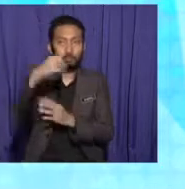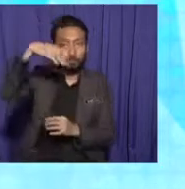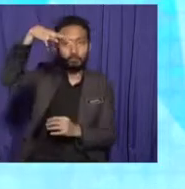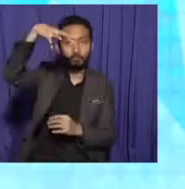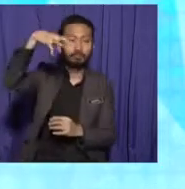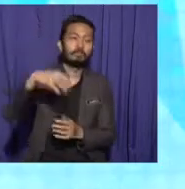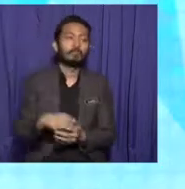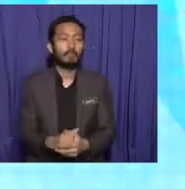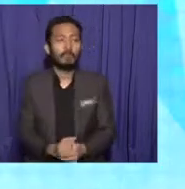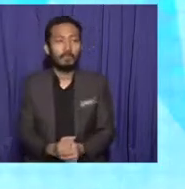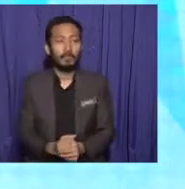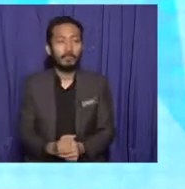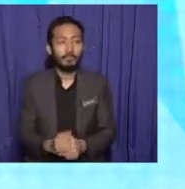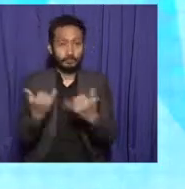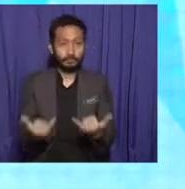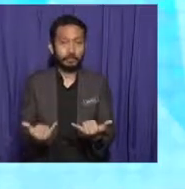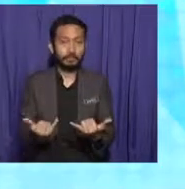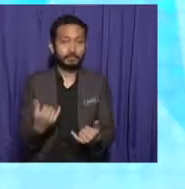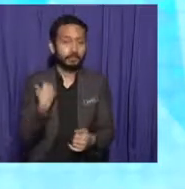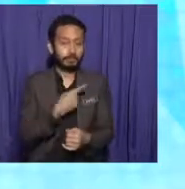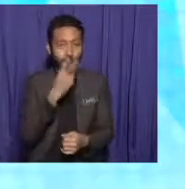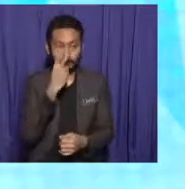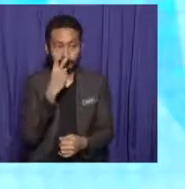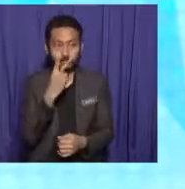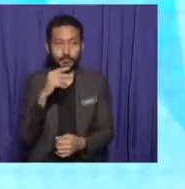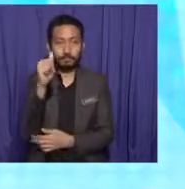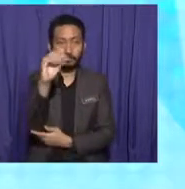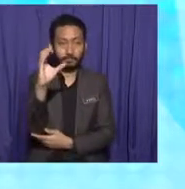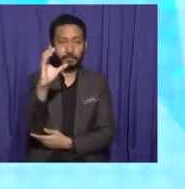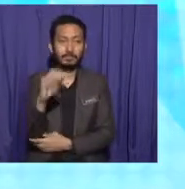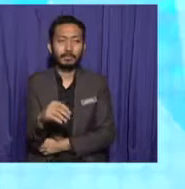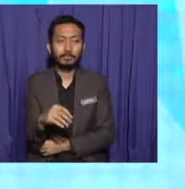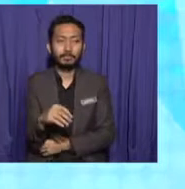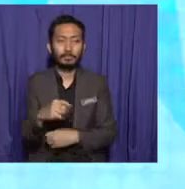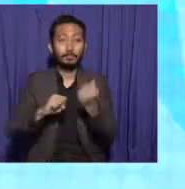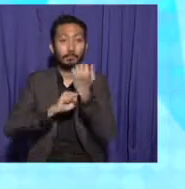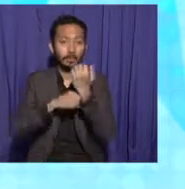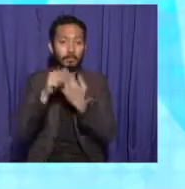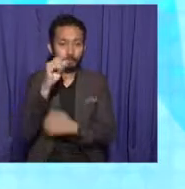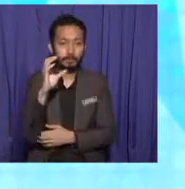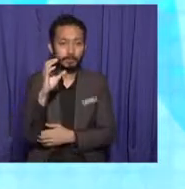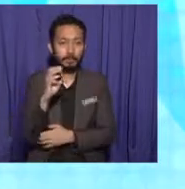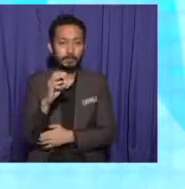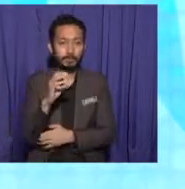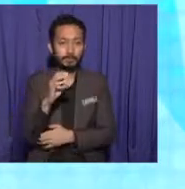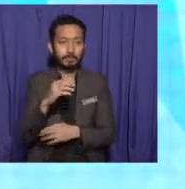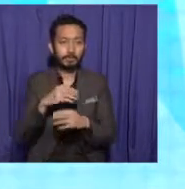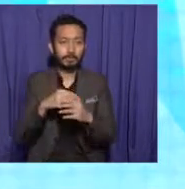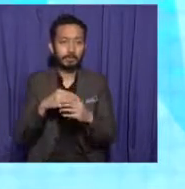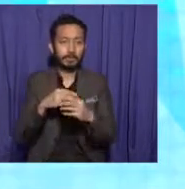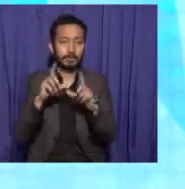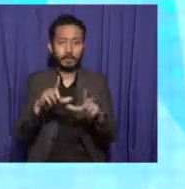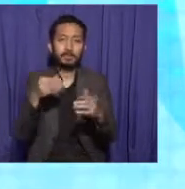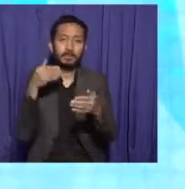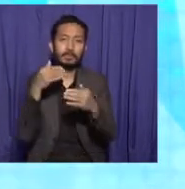Now let us look at the AC source when it is supplied to a resistor. When it is connected to the